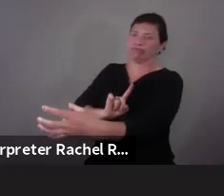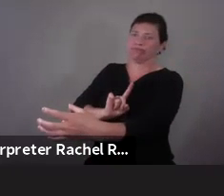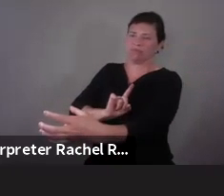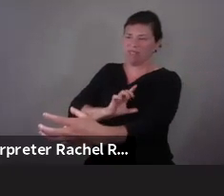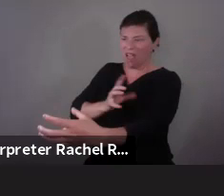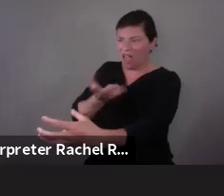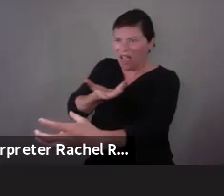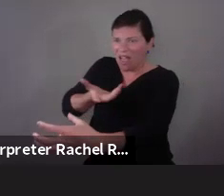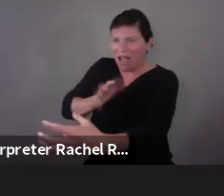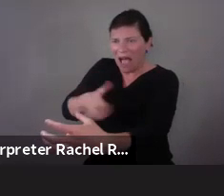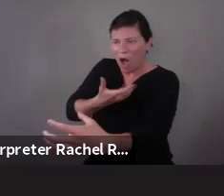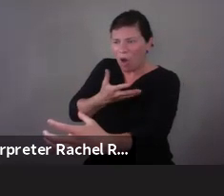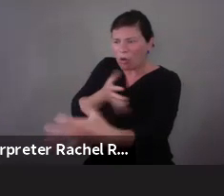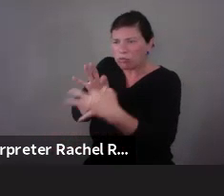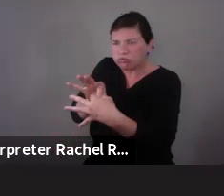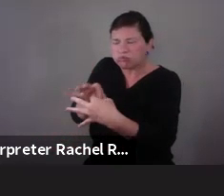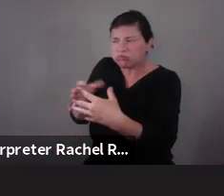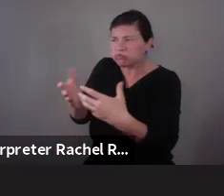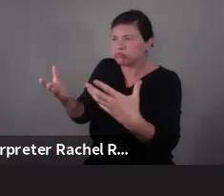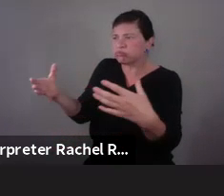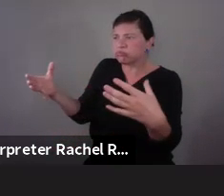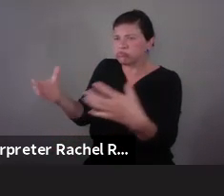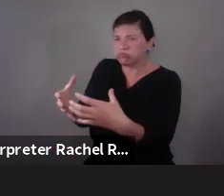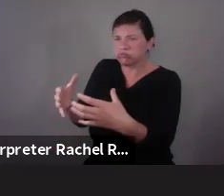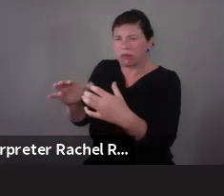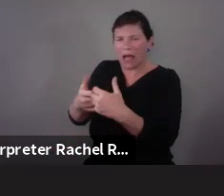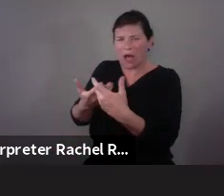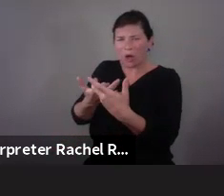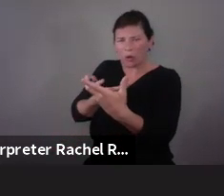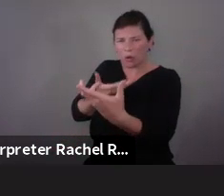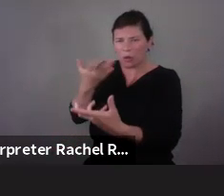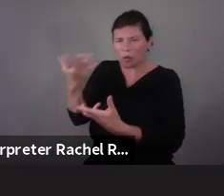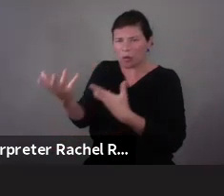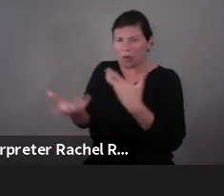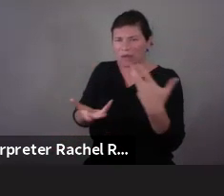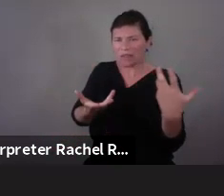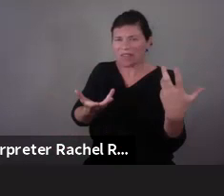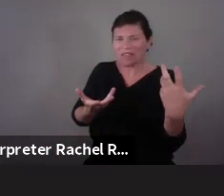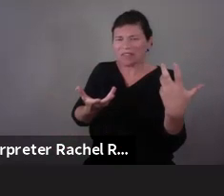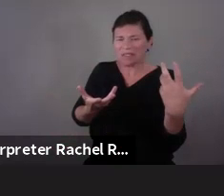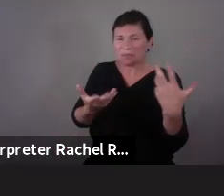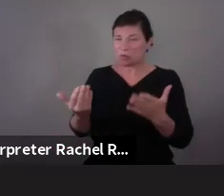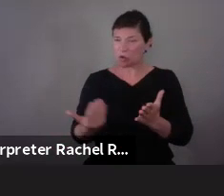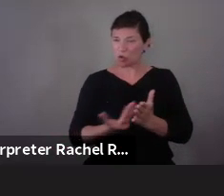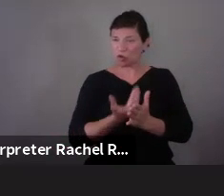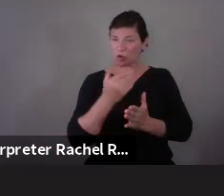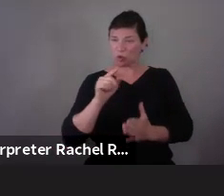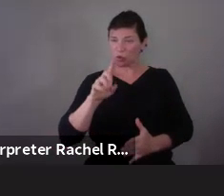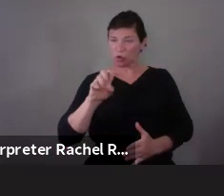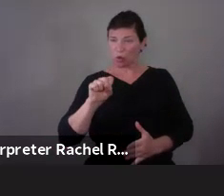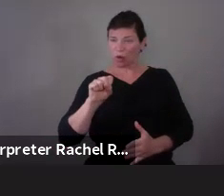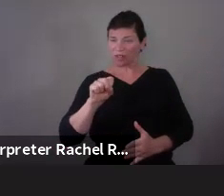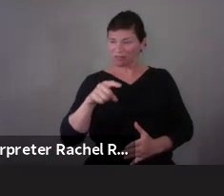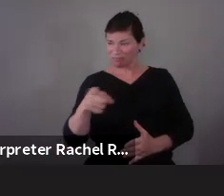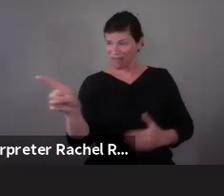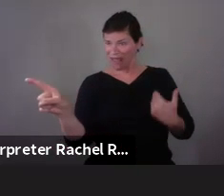I couldn't relate to anything like the newest toys because we were poor,